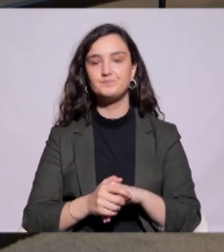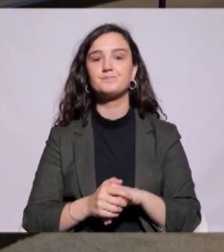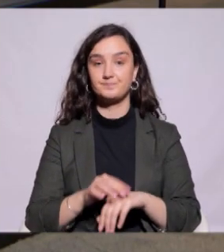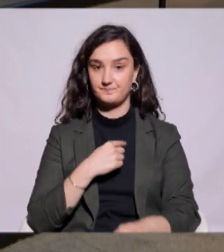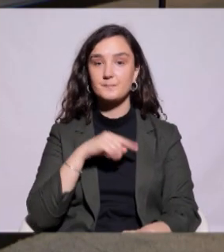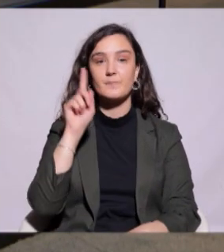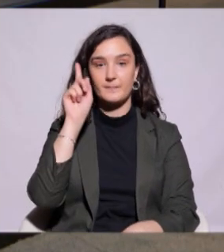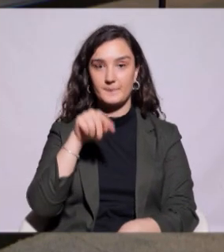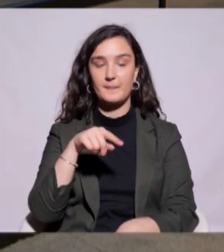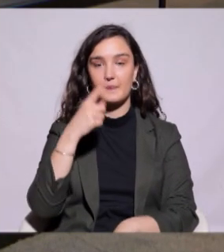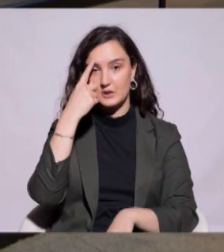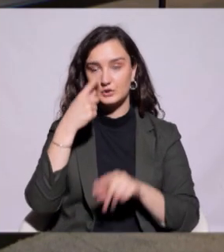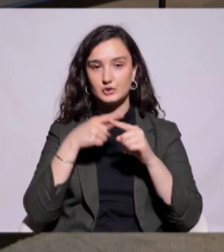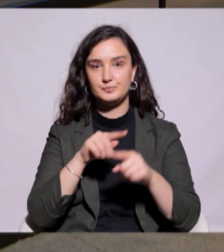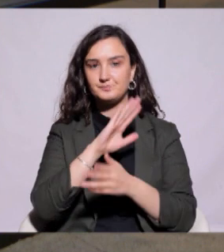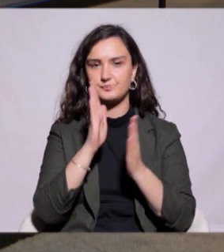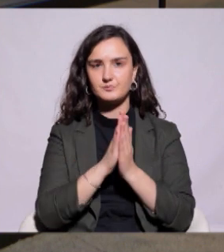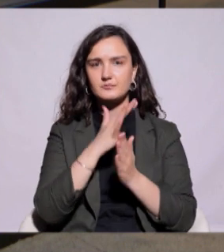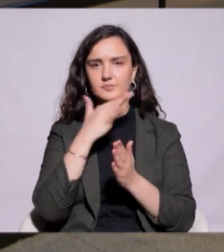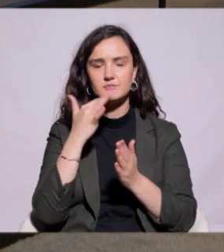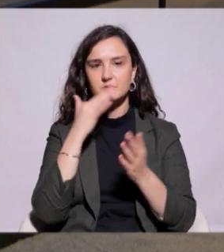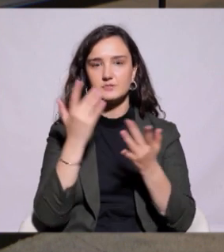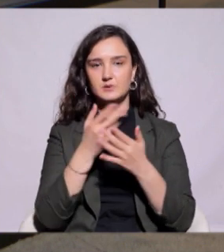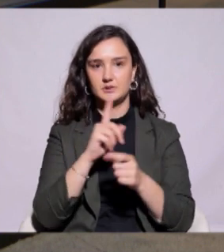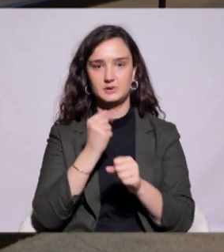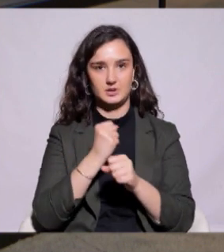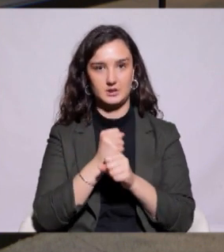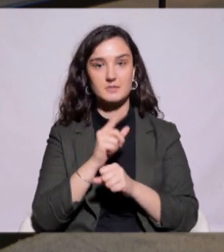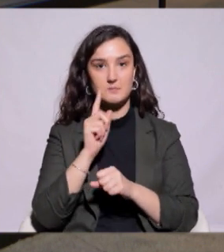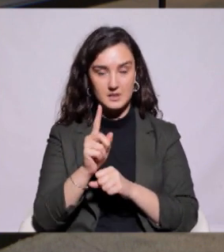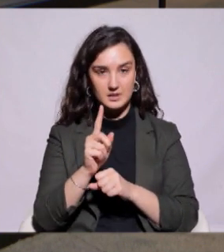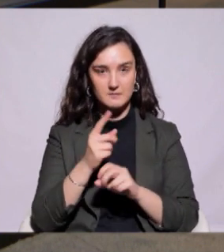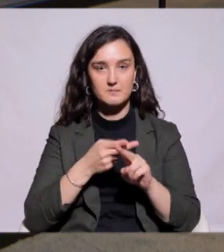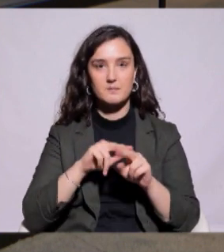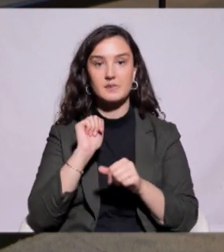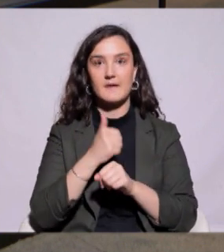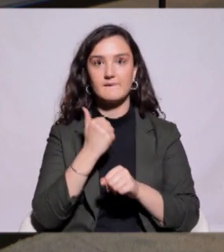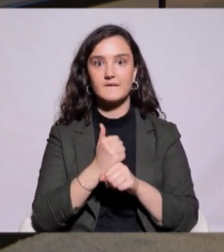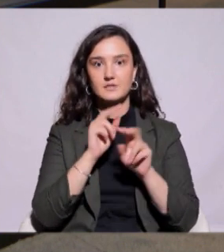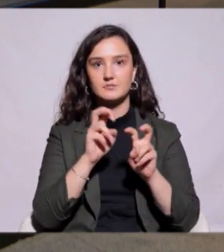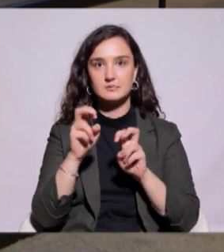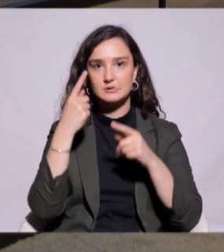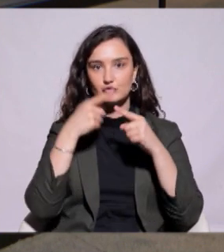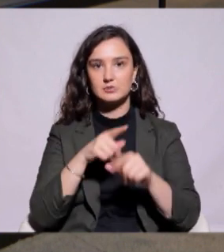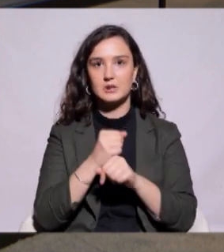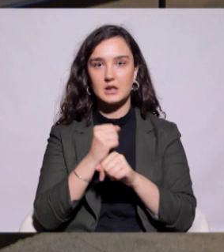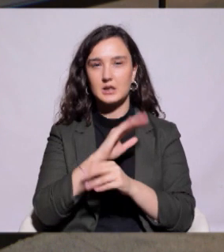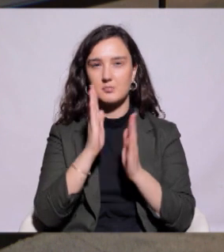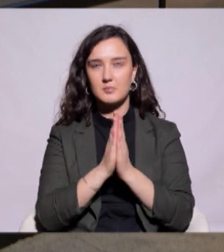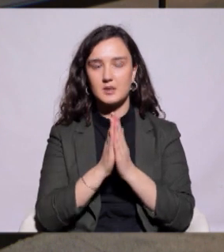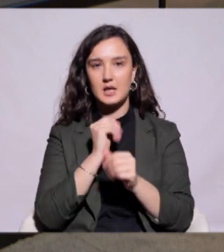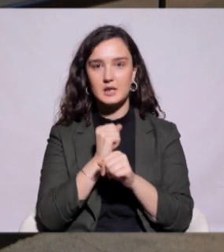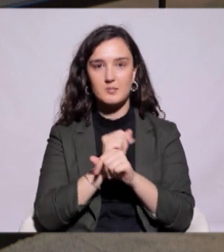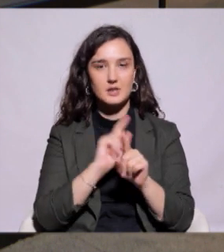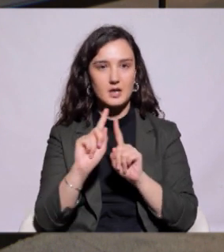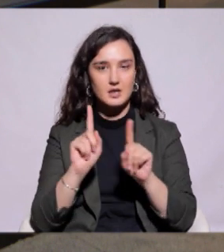I know that engineers do many things, but the main thing that engineers do is make